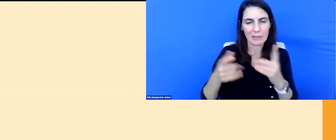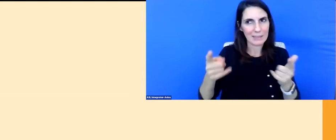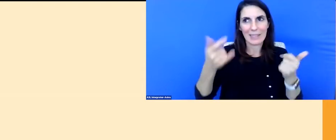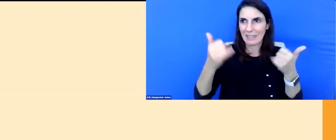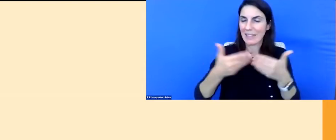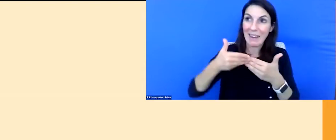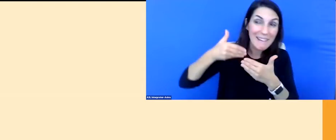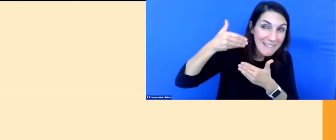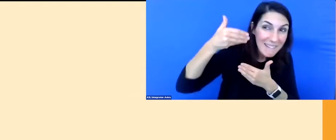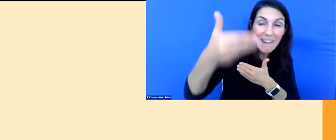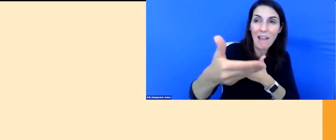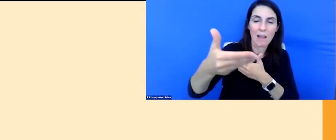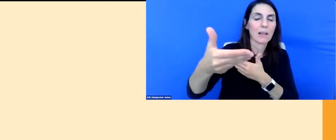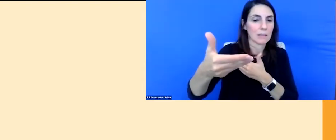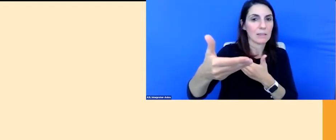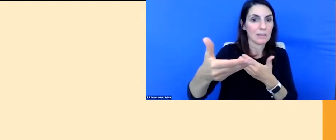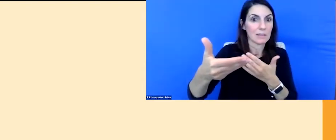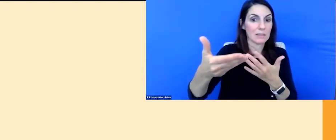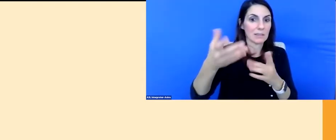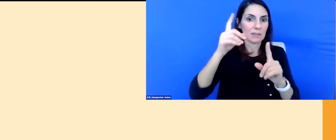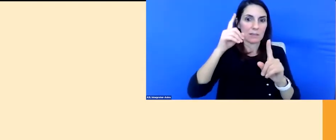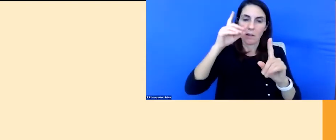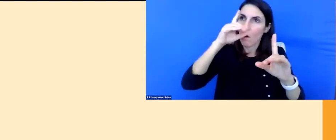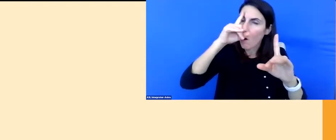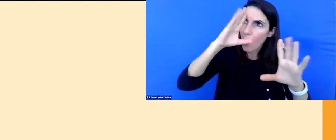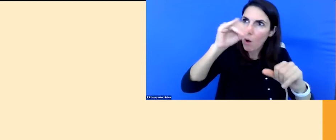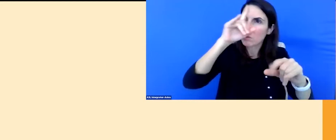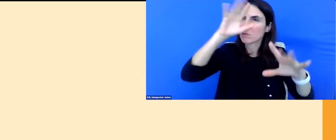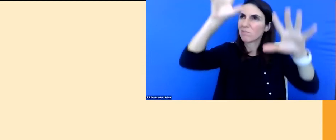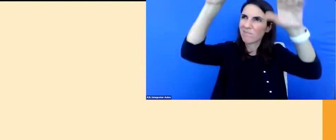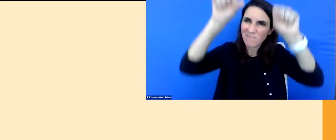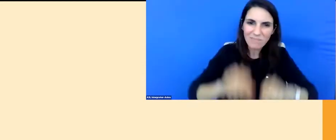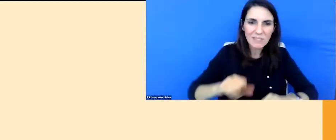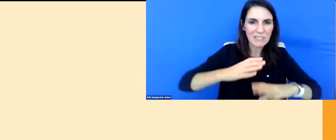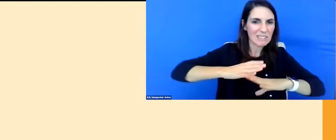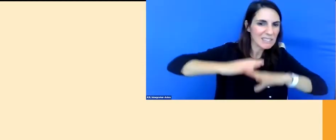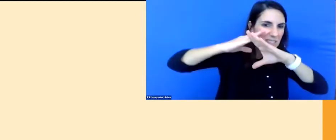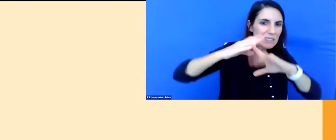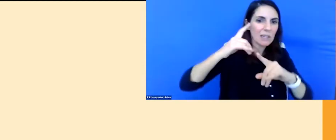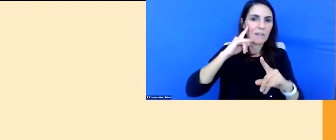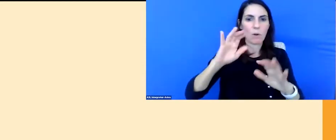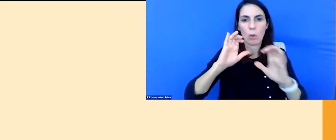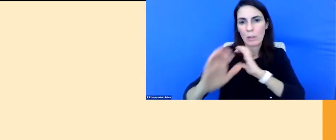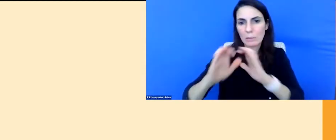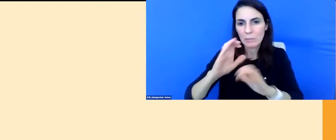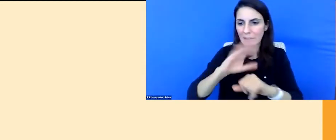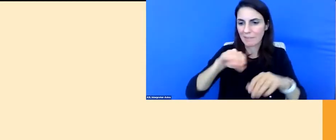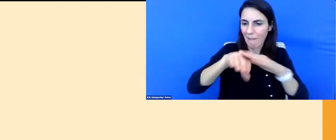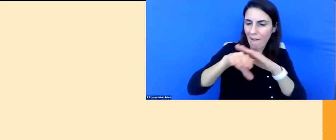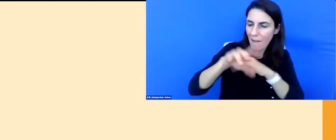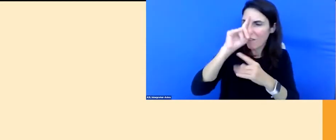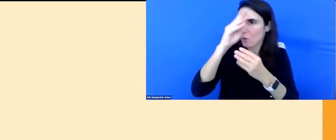traditional barriers to communication, interaction, and access to information